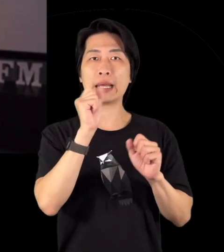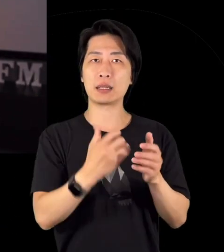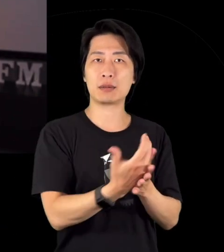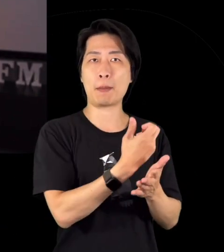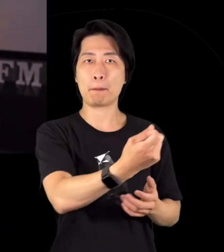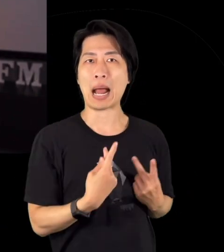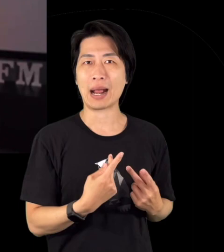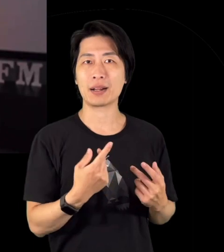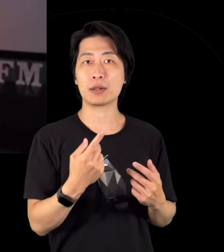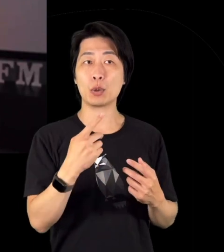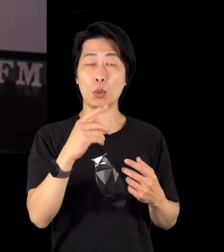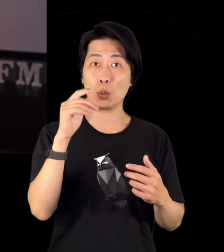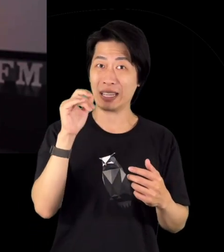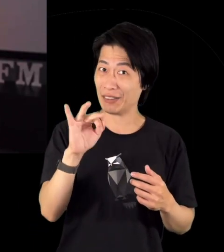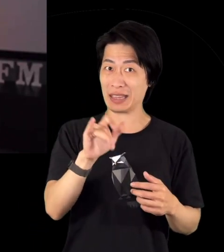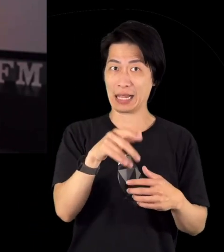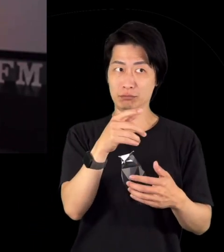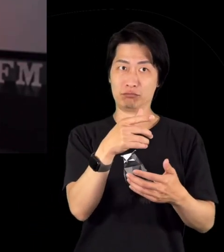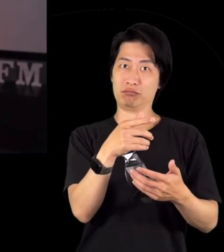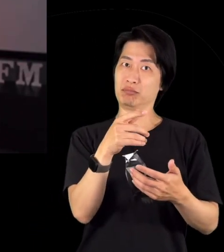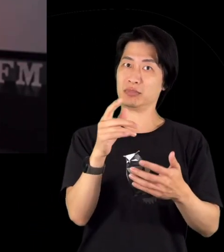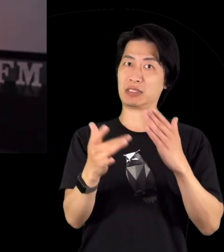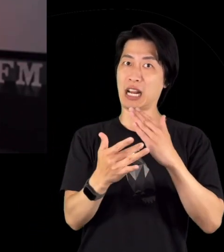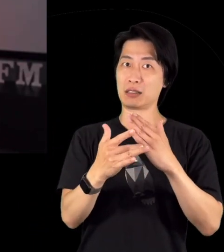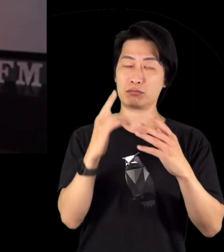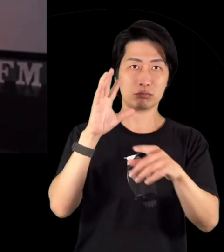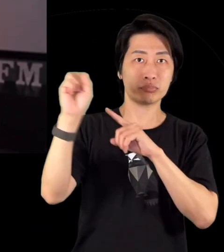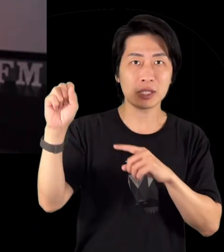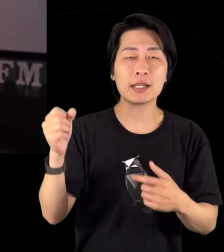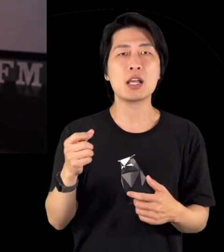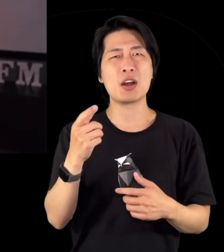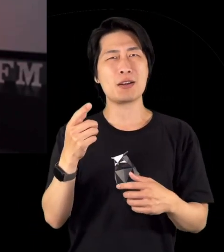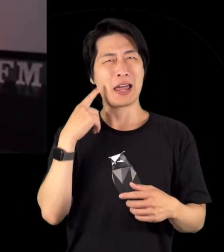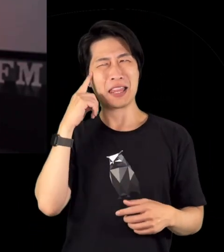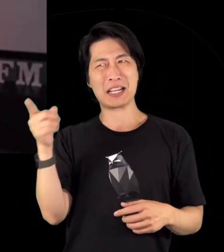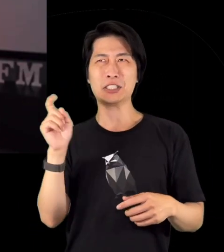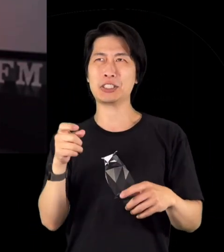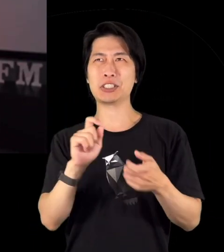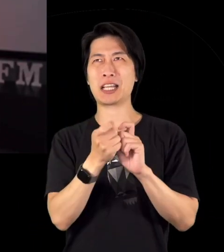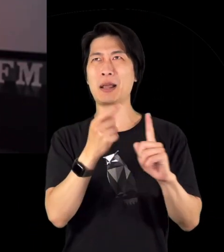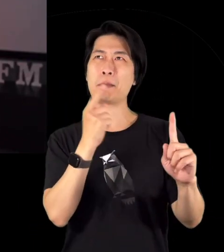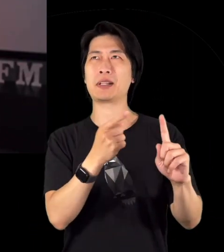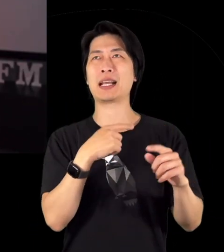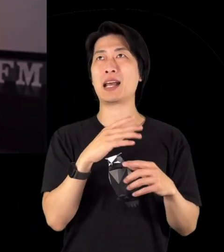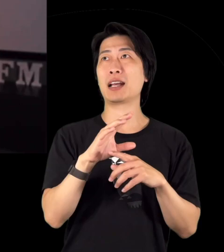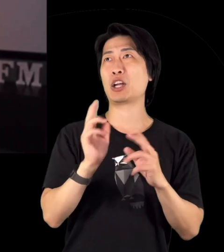technology becomes available. It's almost like the company's mission statement should be changed from accelerating the world to a